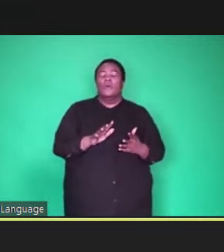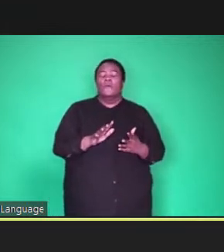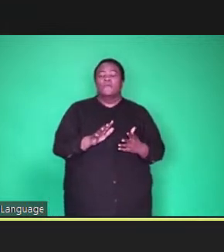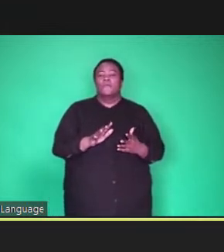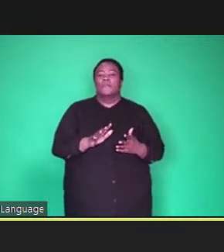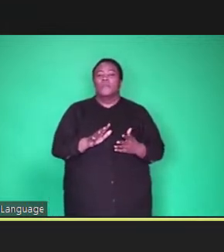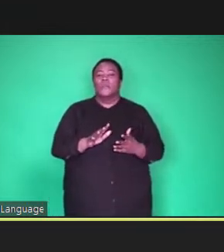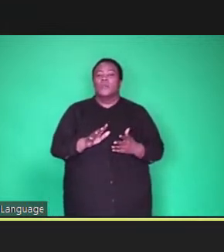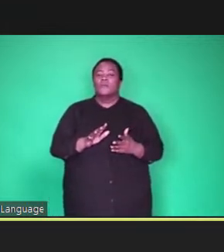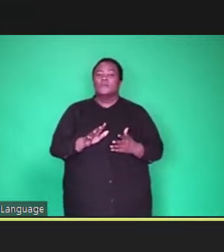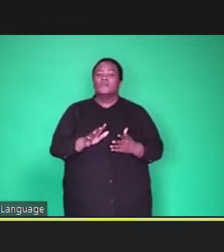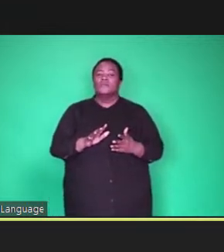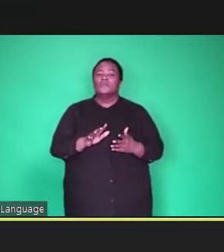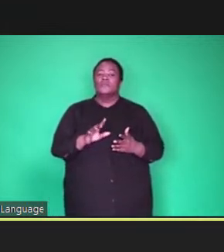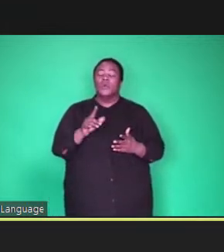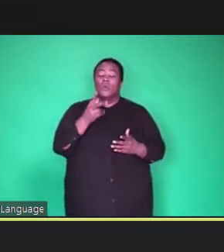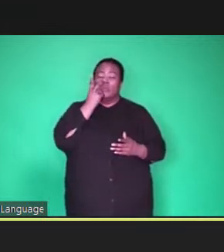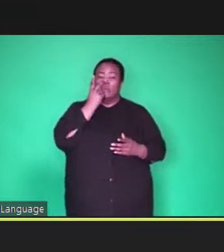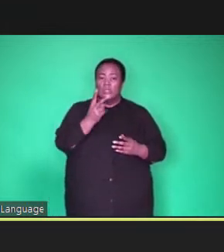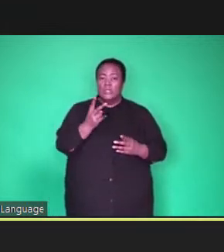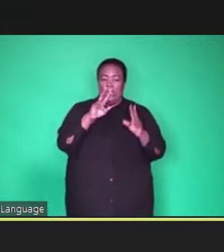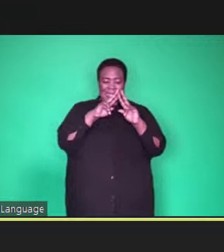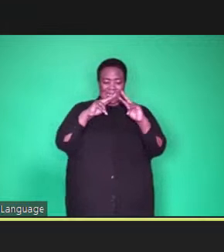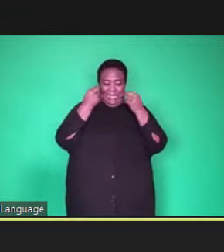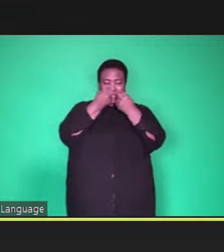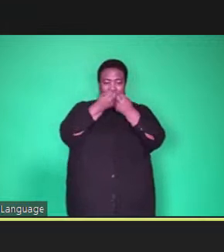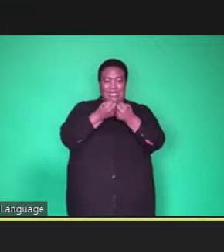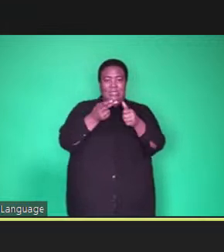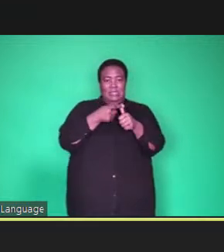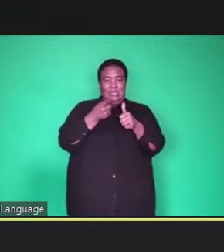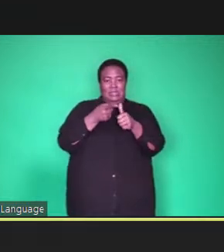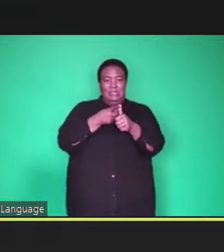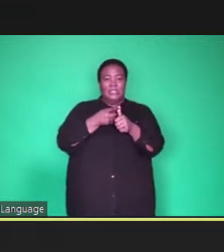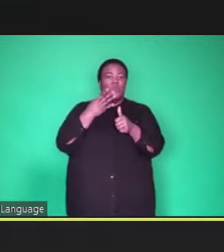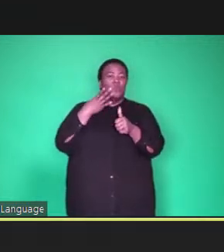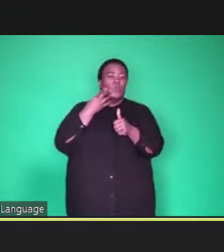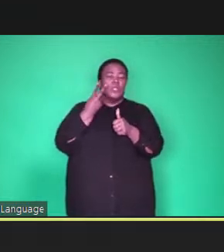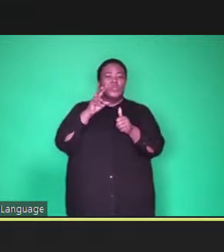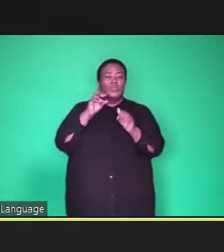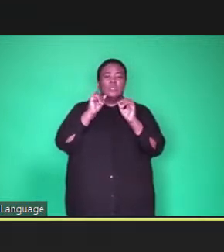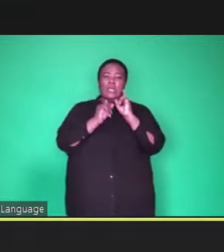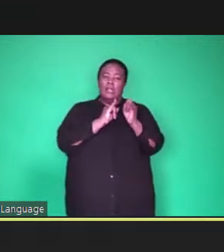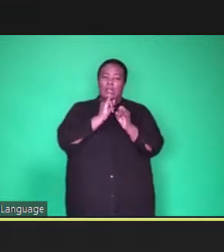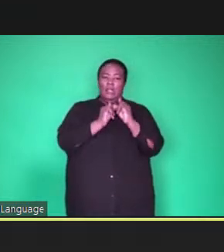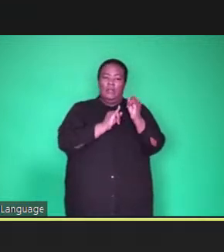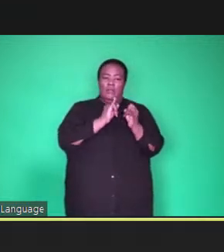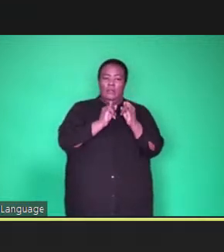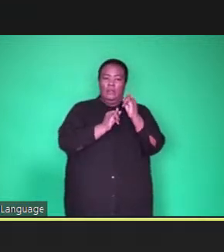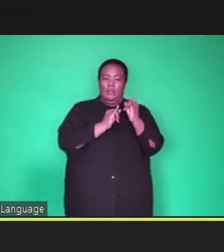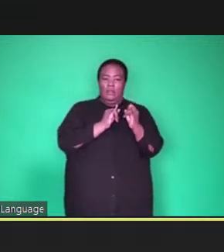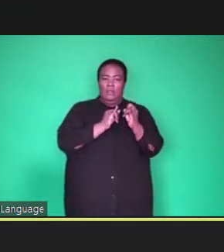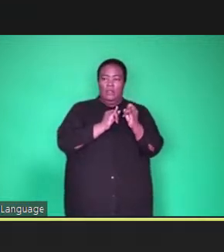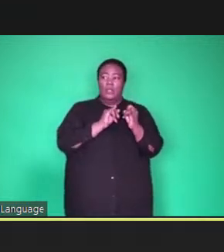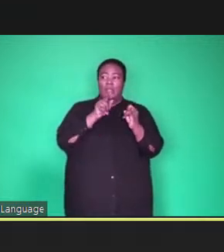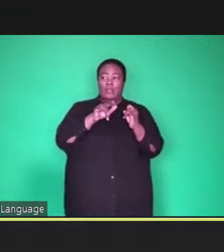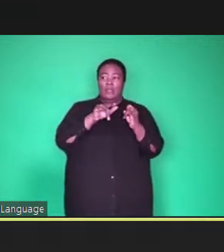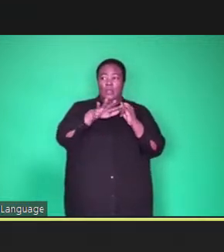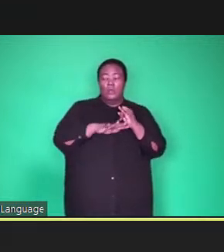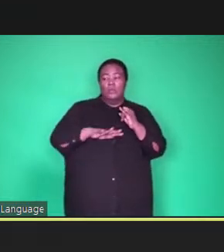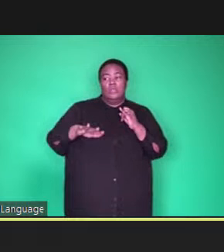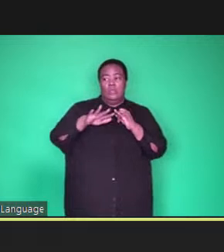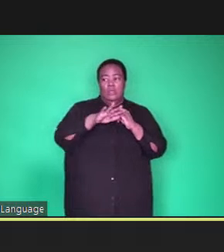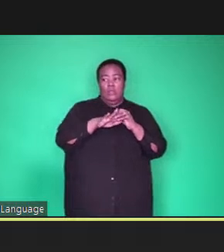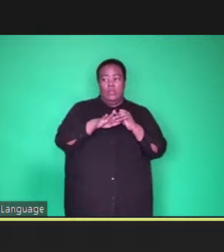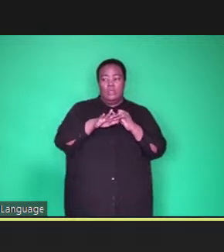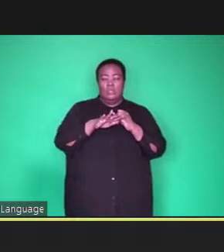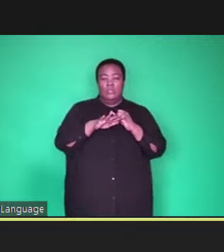you, when we look at the national census in 2011 and those exact enumerator areas in which the HDSS is